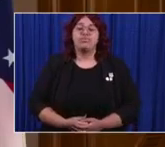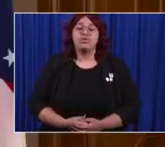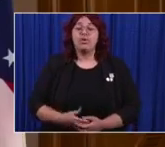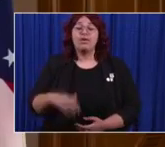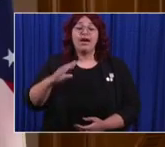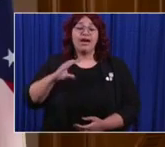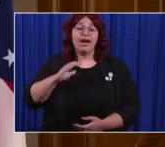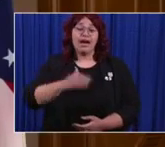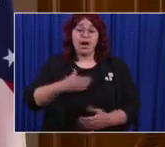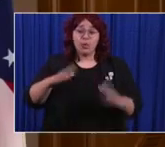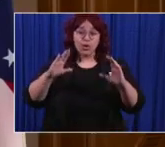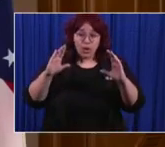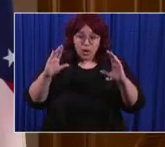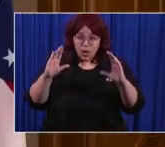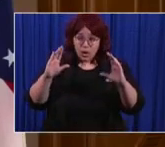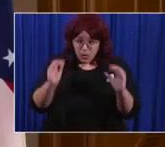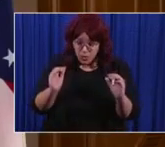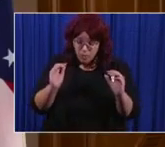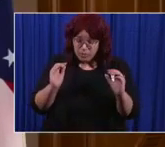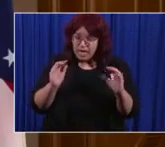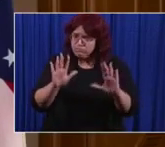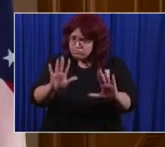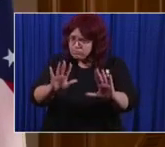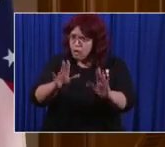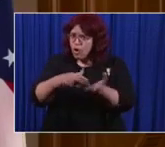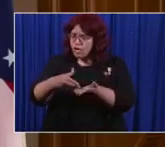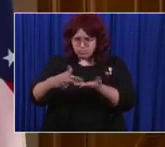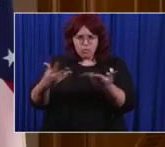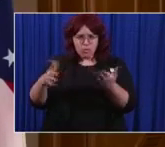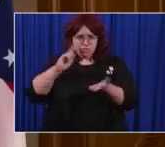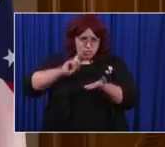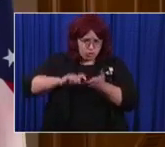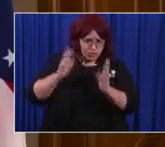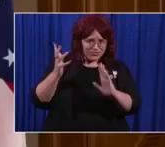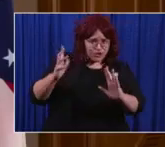are just amazingly work well,